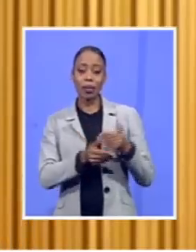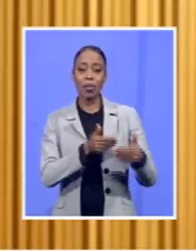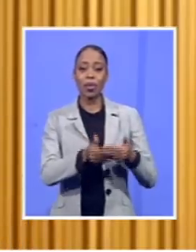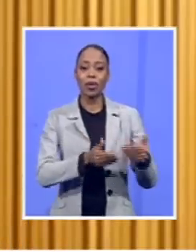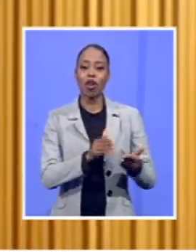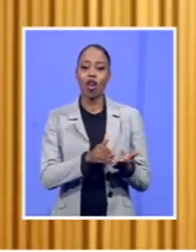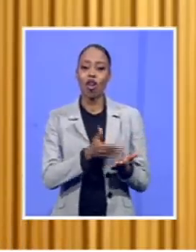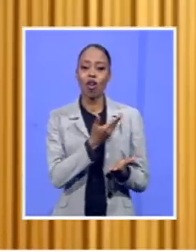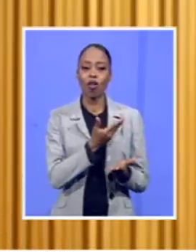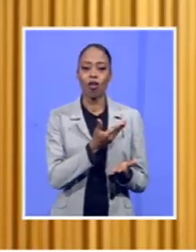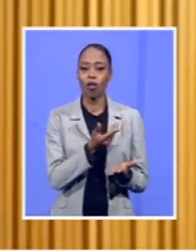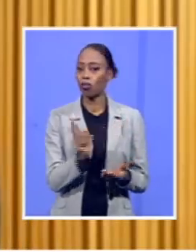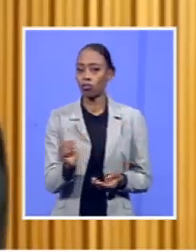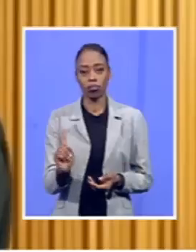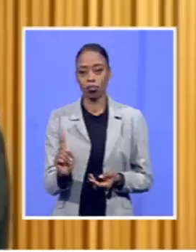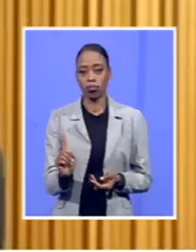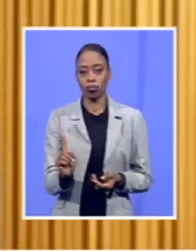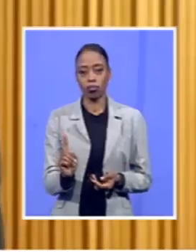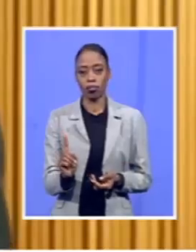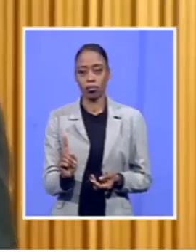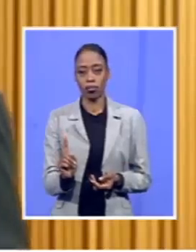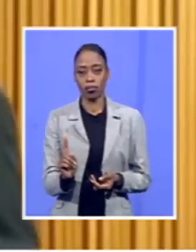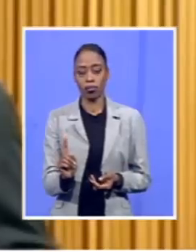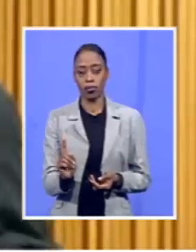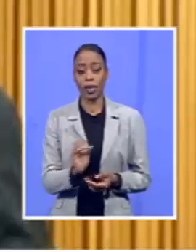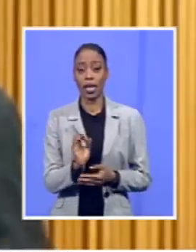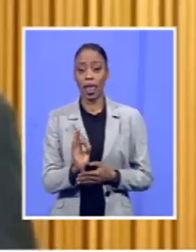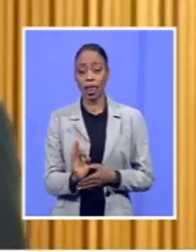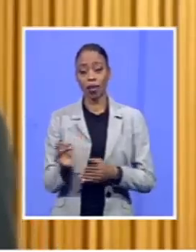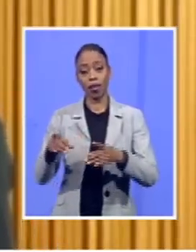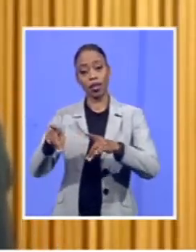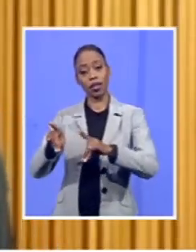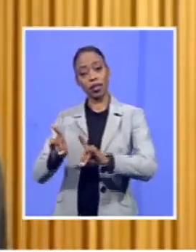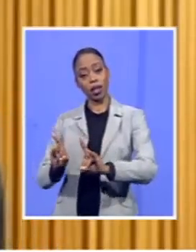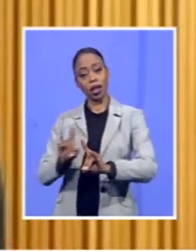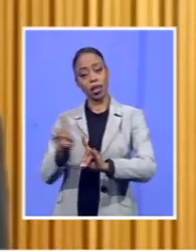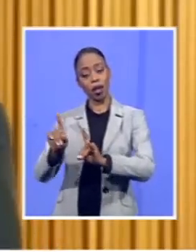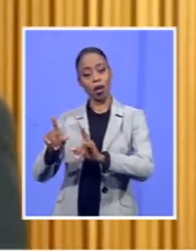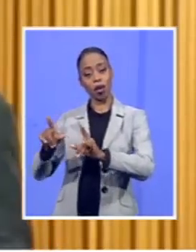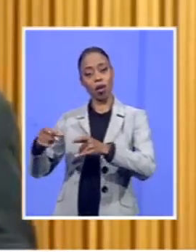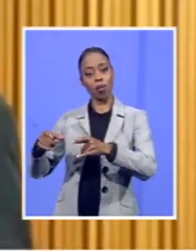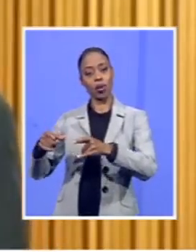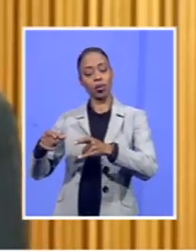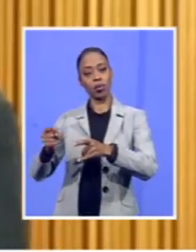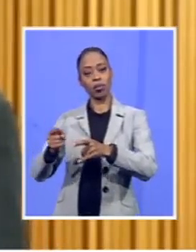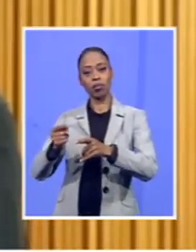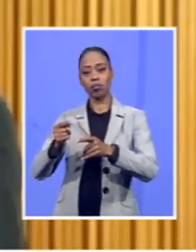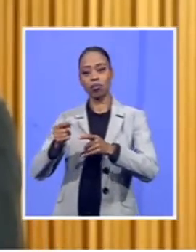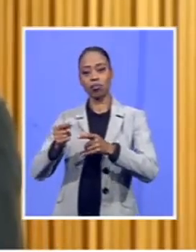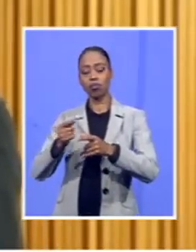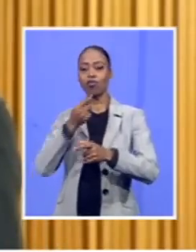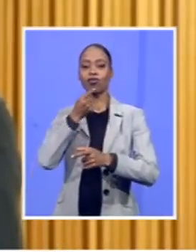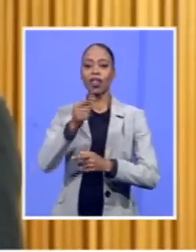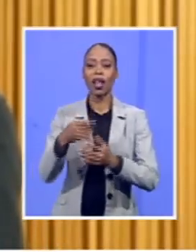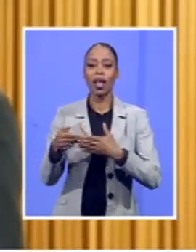not removal proceedings. If the chairperson of that committee has been at pains to tell anybody who cares to